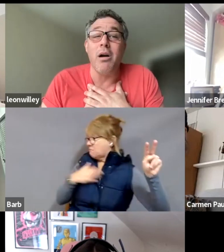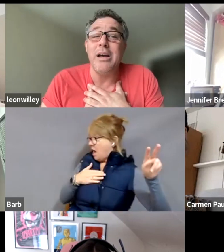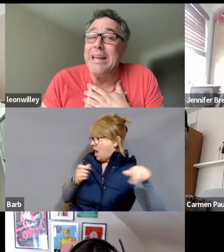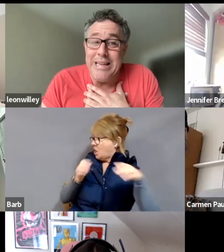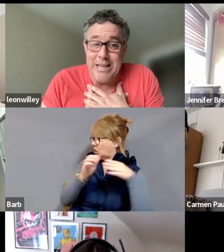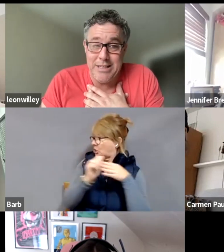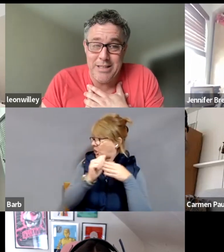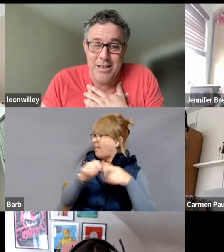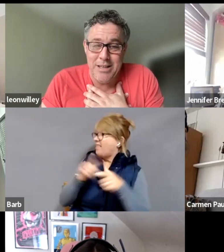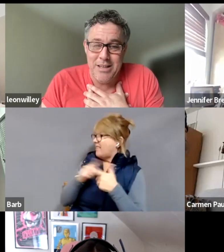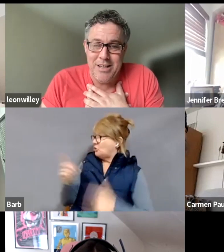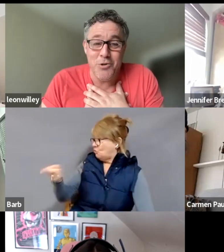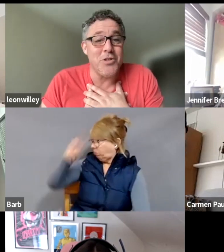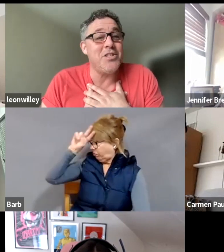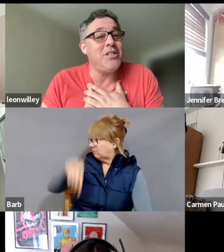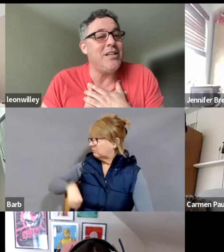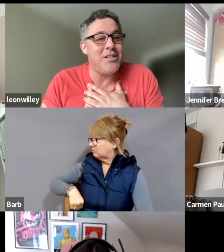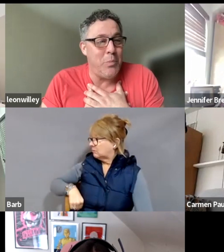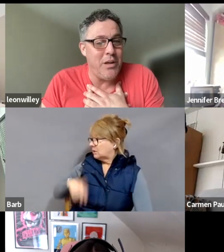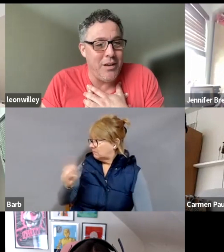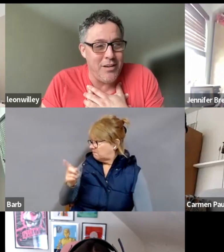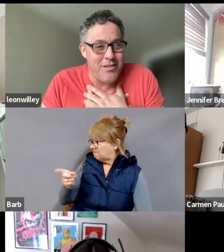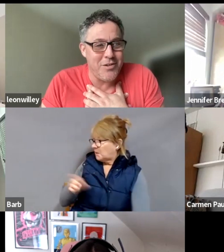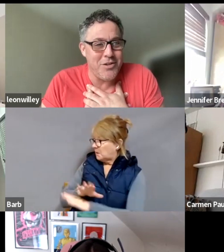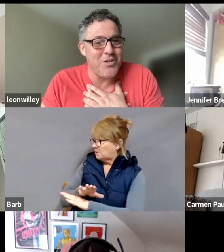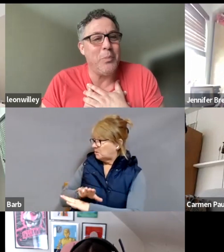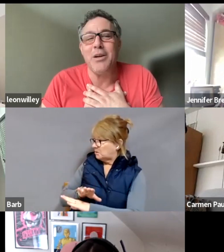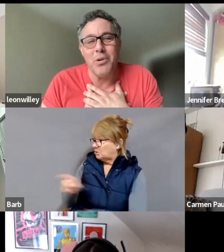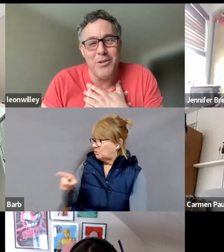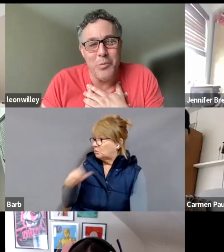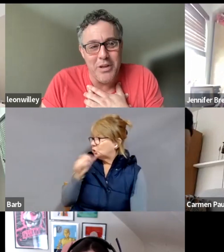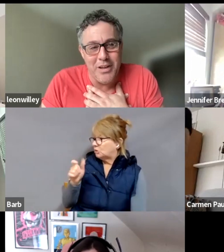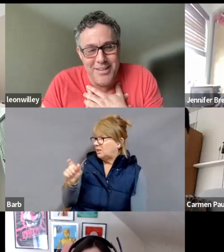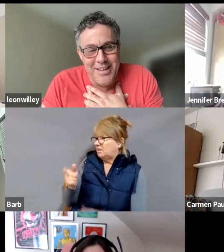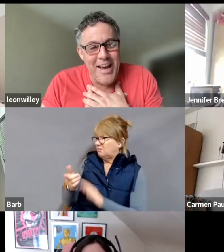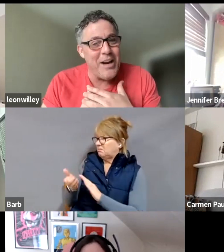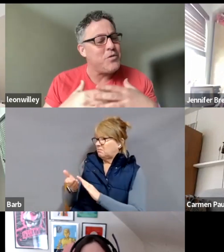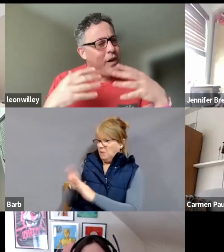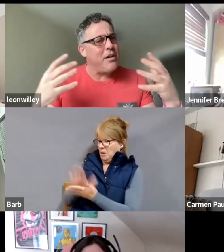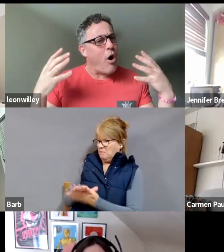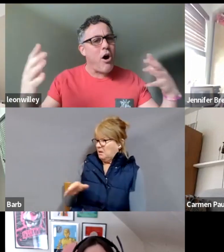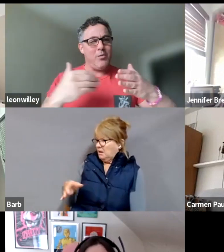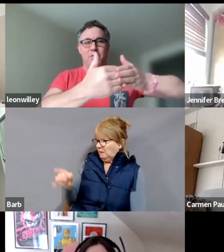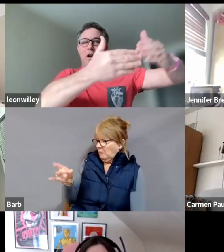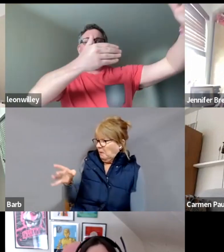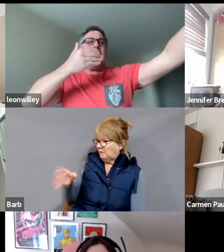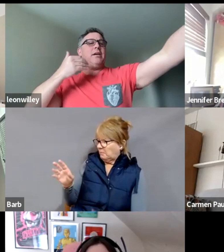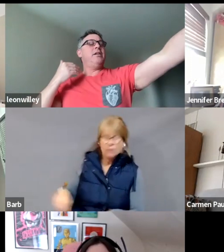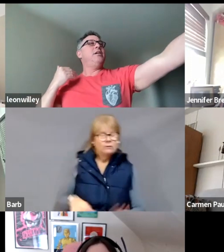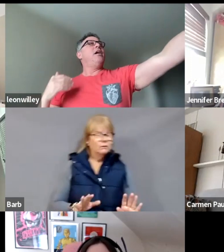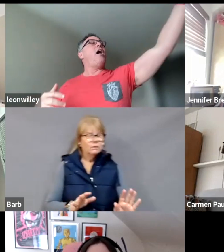you are an idiot. And you should cease being such a despicable human being. And it was very odd. It was a